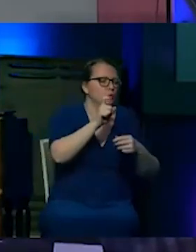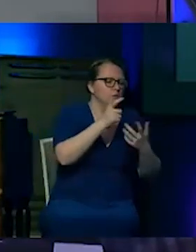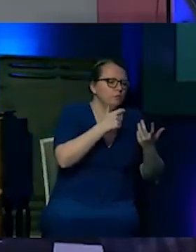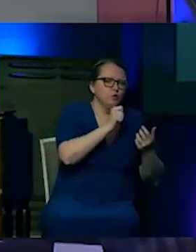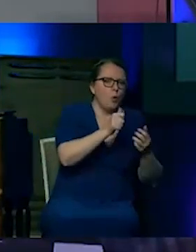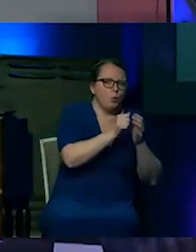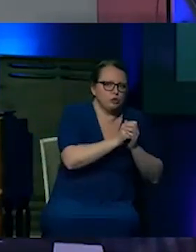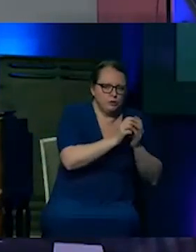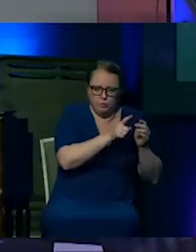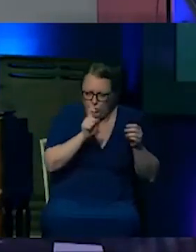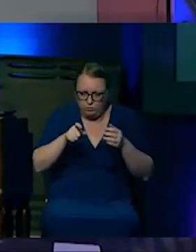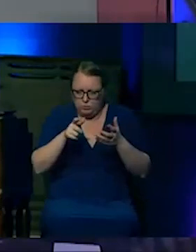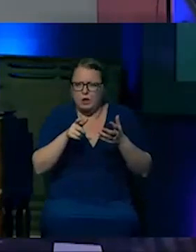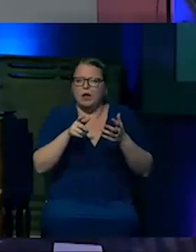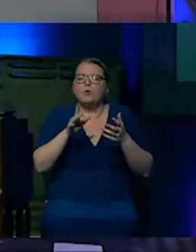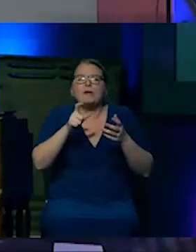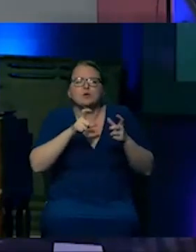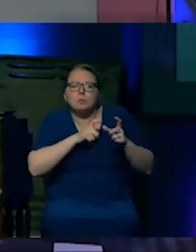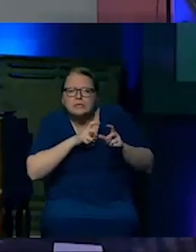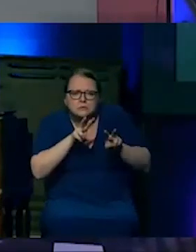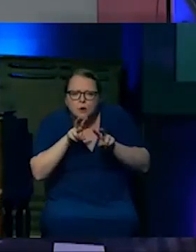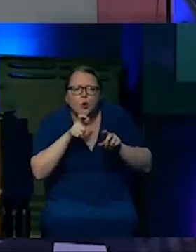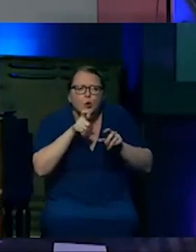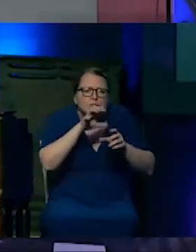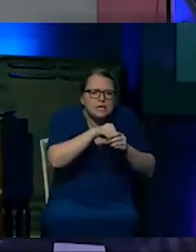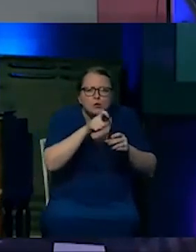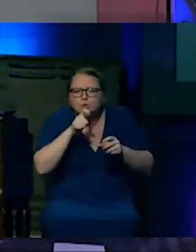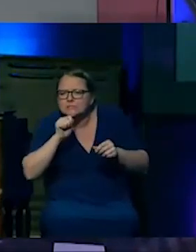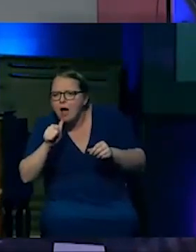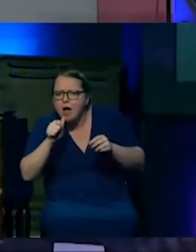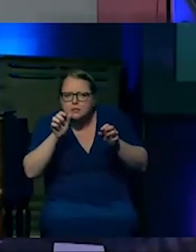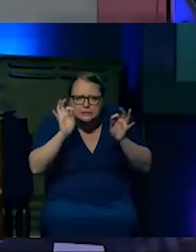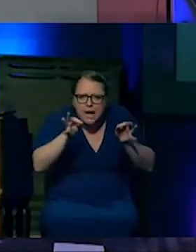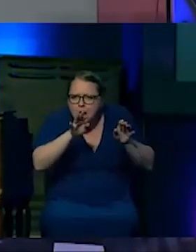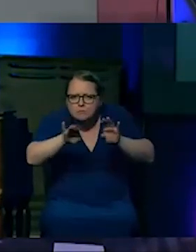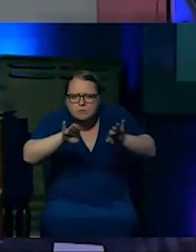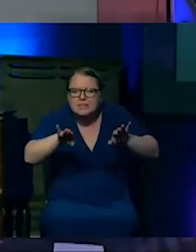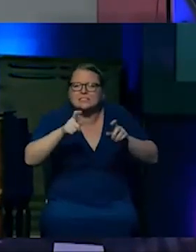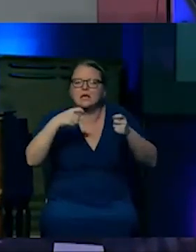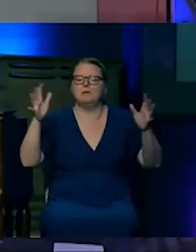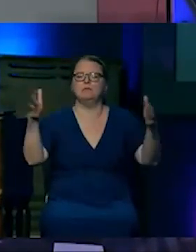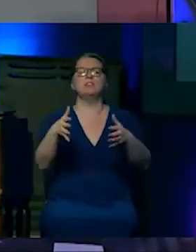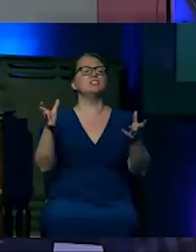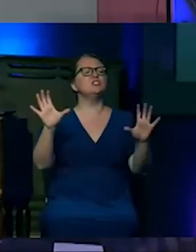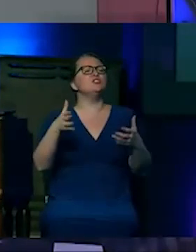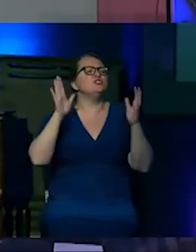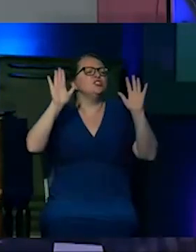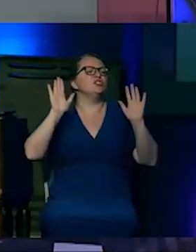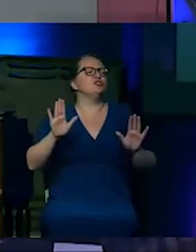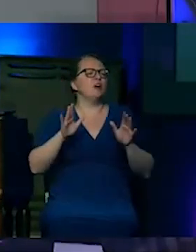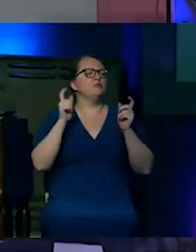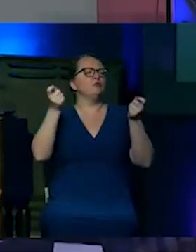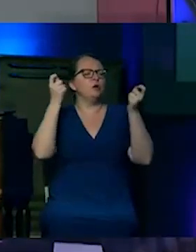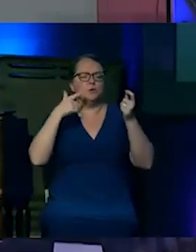know, we had to police, say who's in, who's not in, as opposed to like, this is a, just a great rejoicing that we can all come